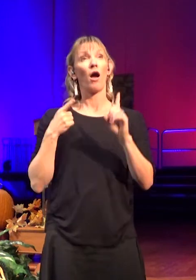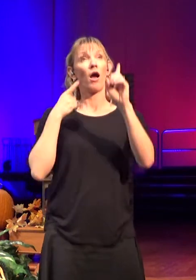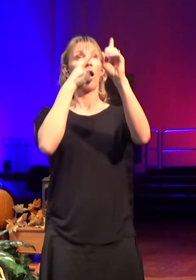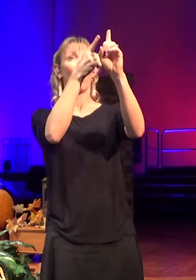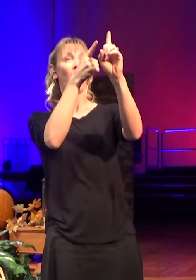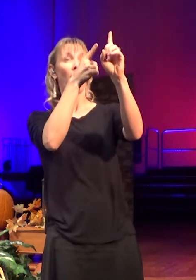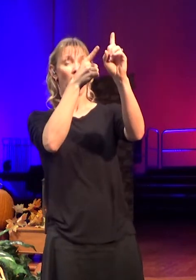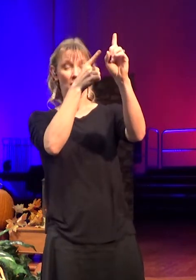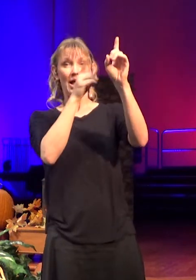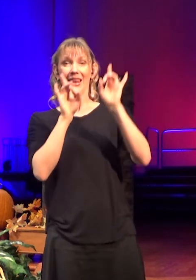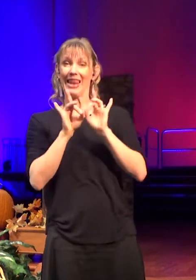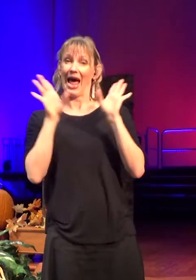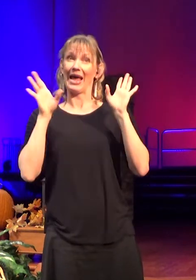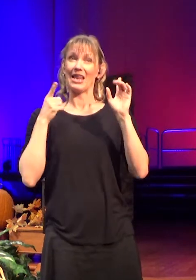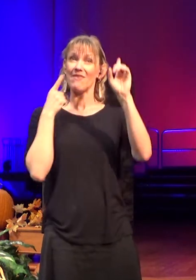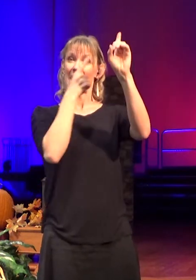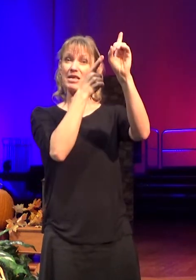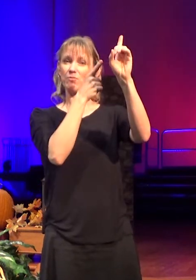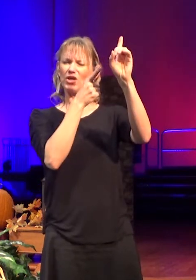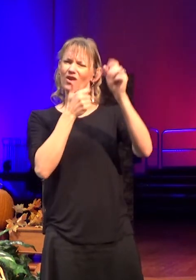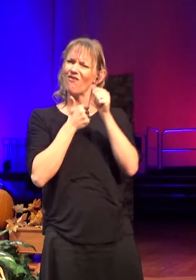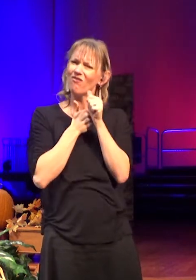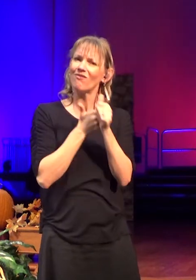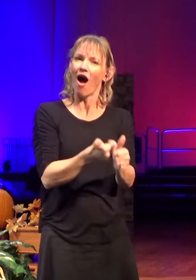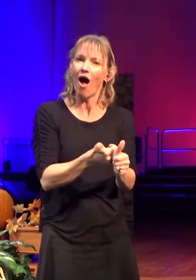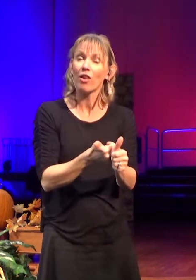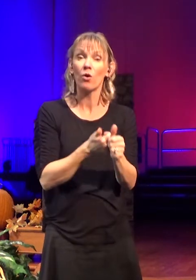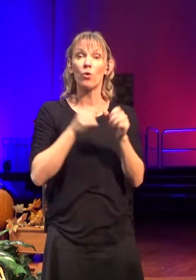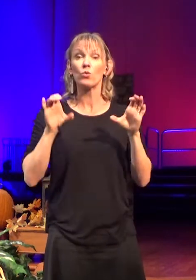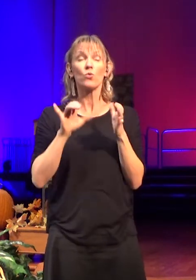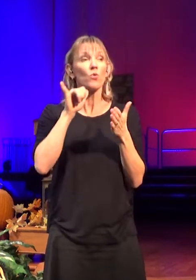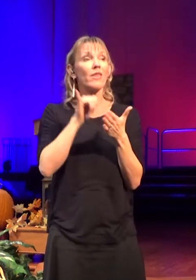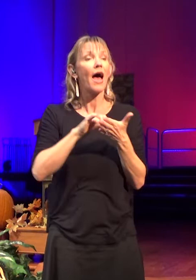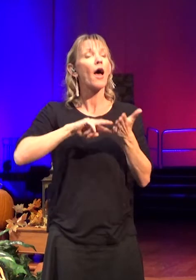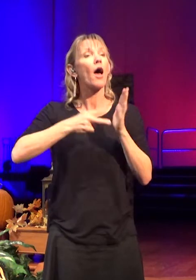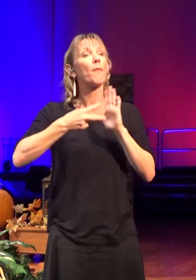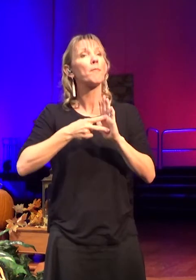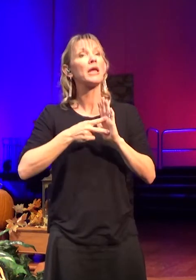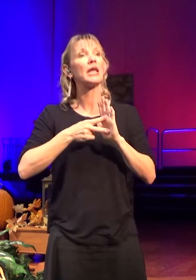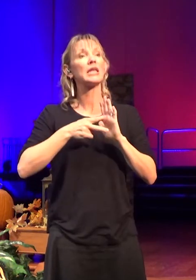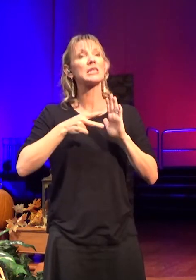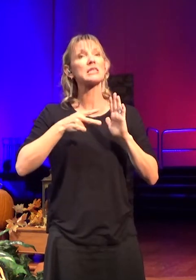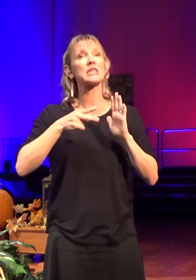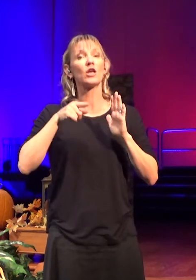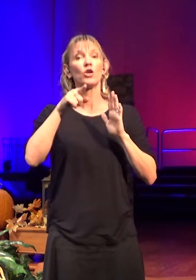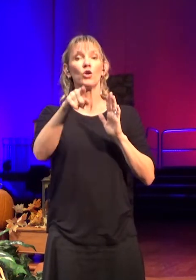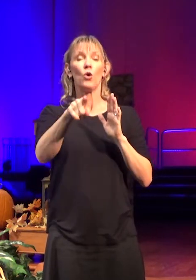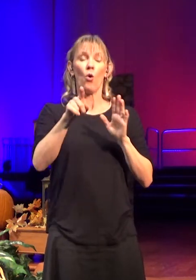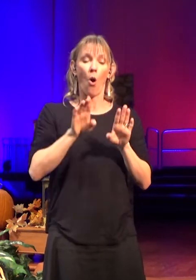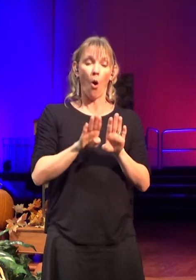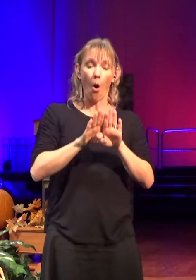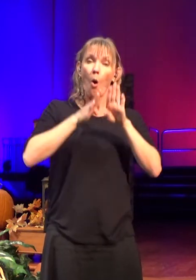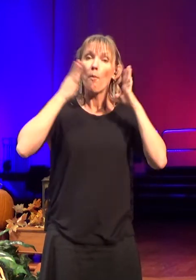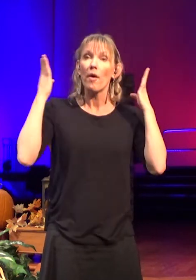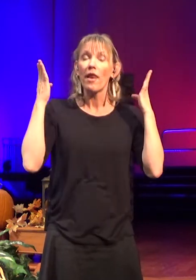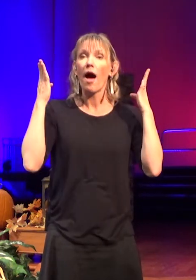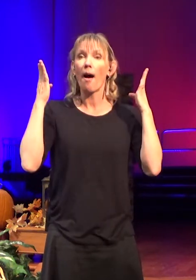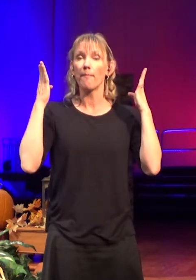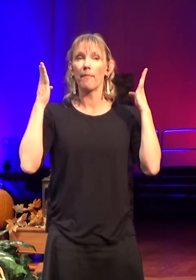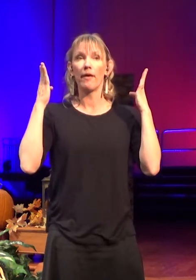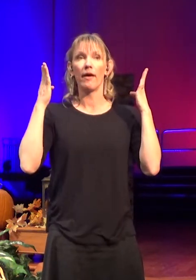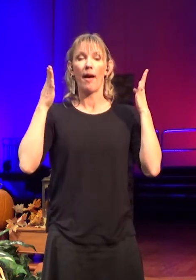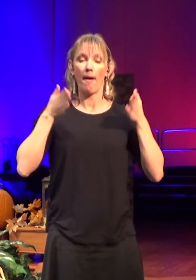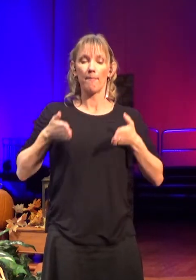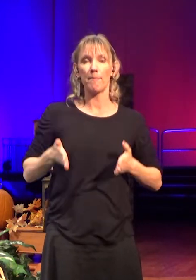And follow that light of aspiration. By doing so, you unlock, attract